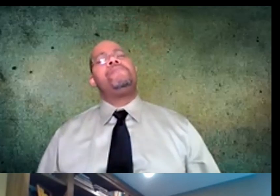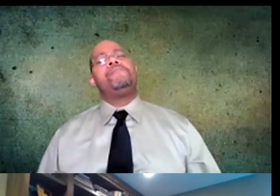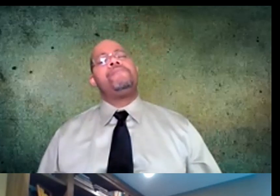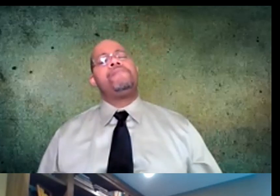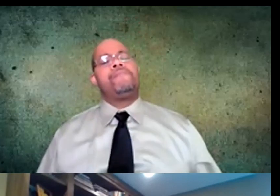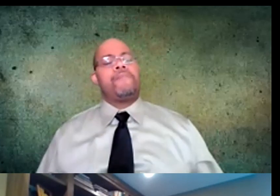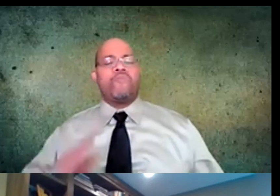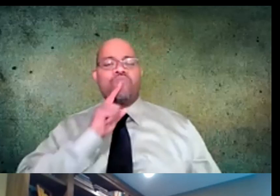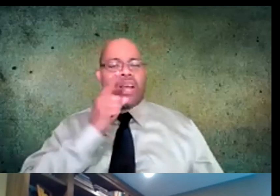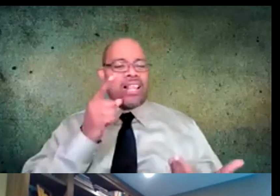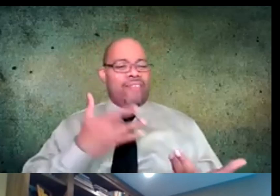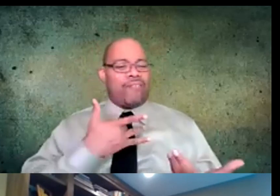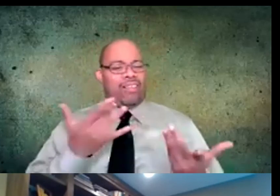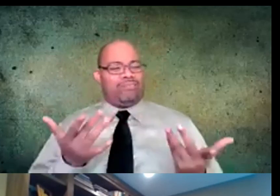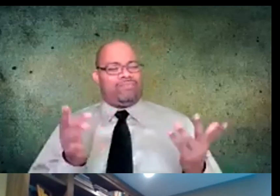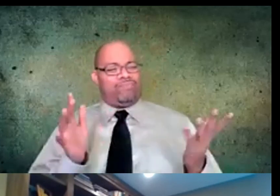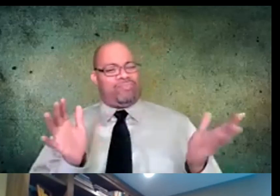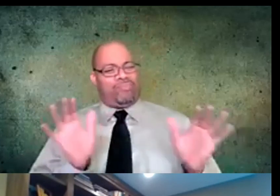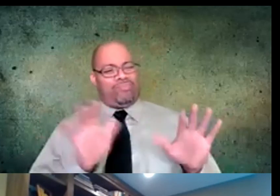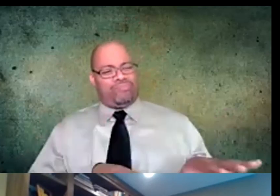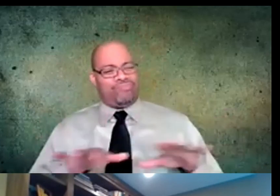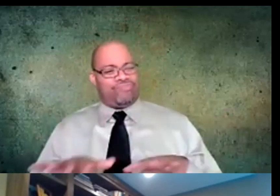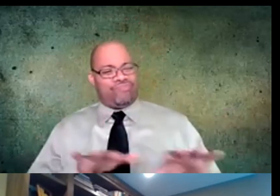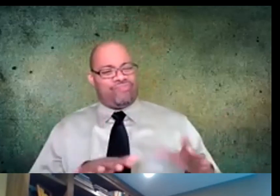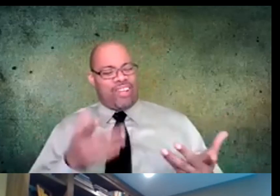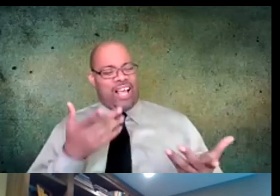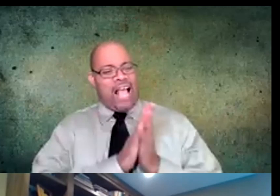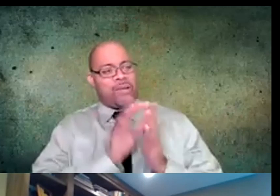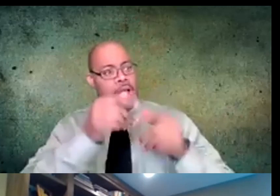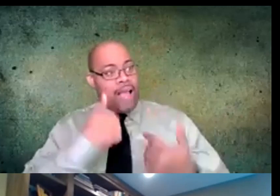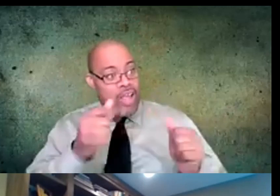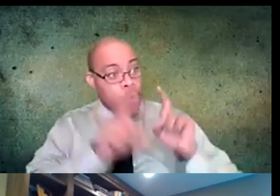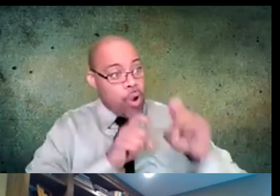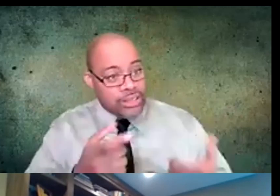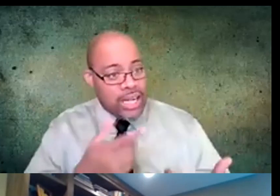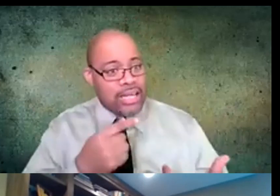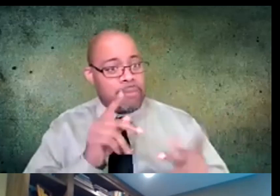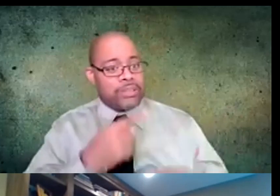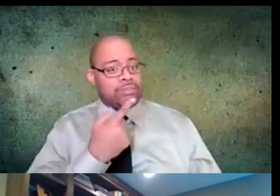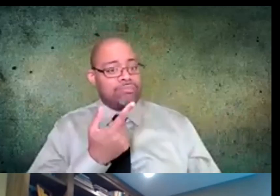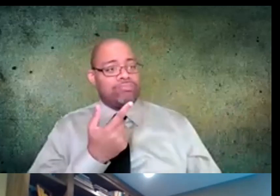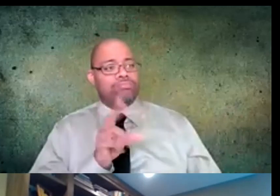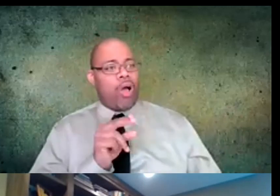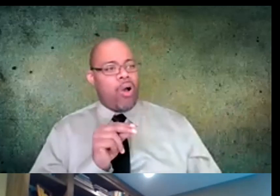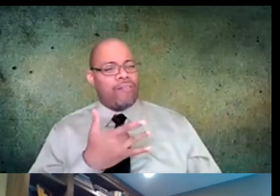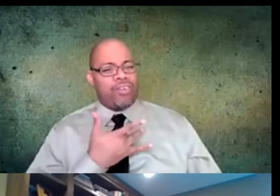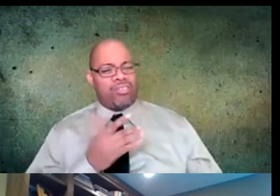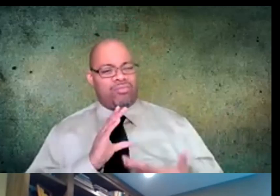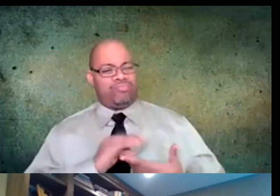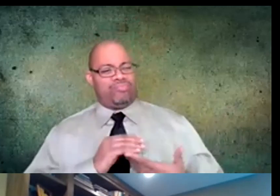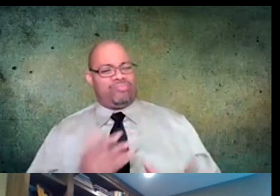Underwhelming when you ask a candidate, you know, do you have any question? And the candidate says, no, I don't have